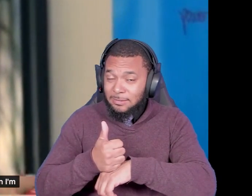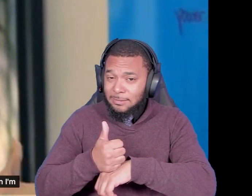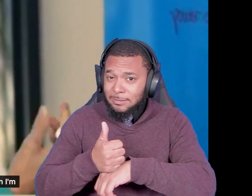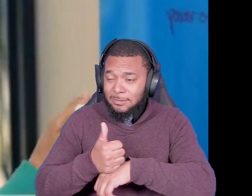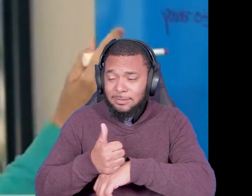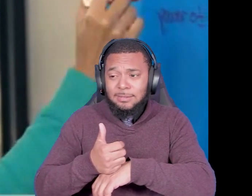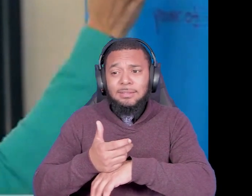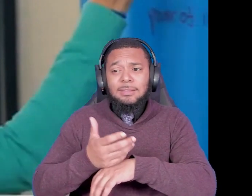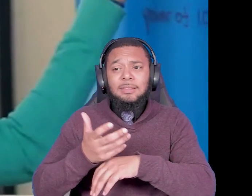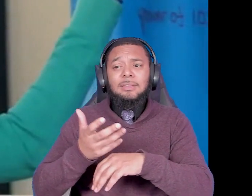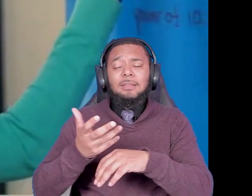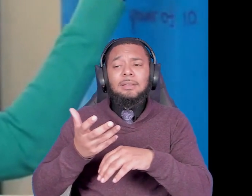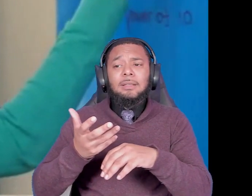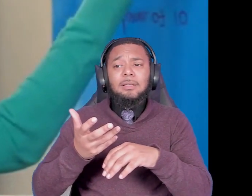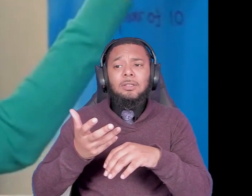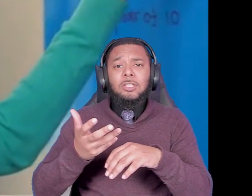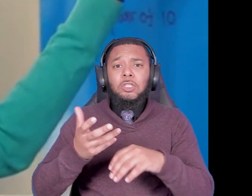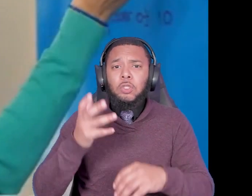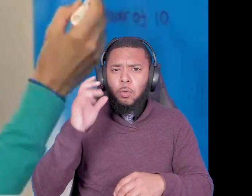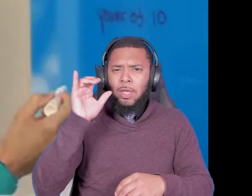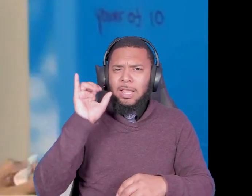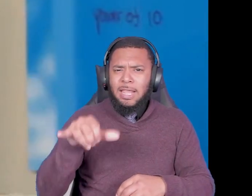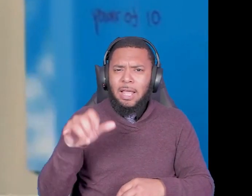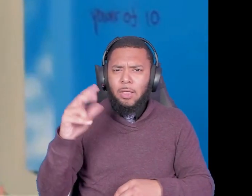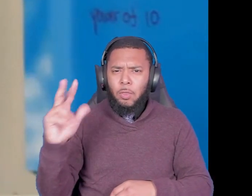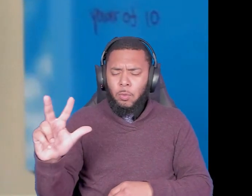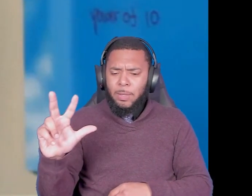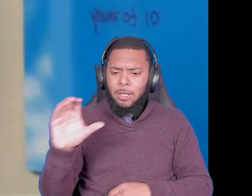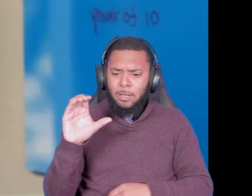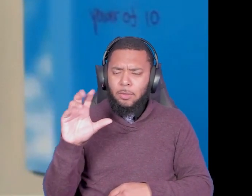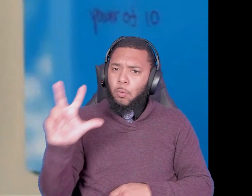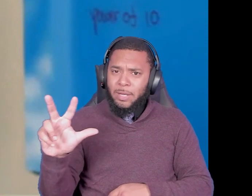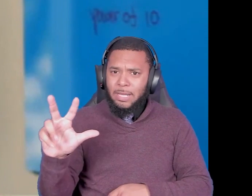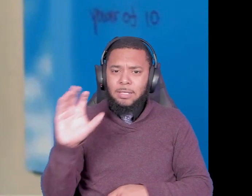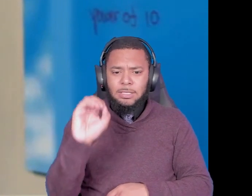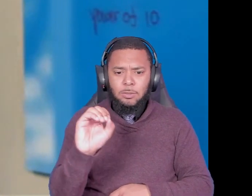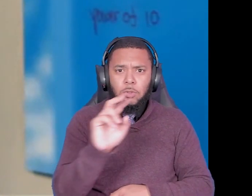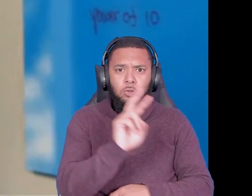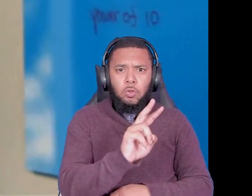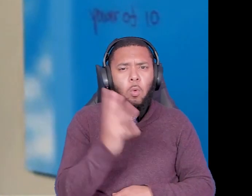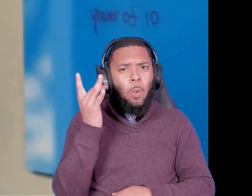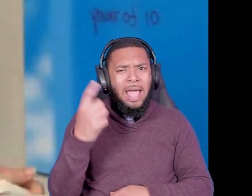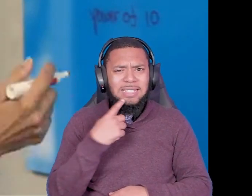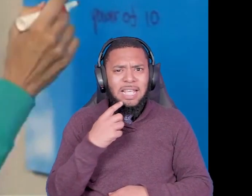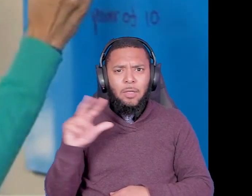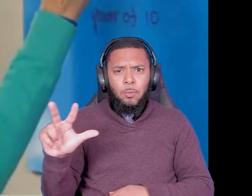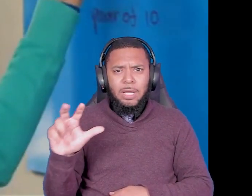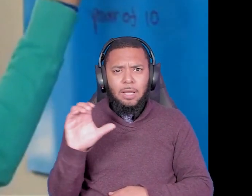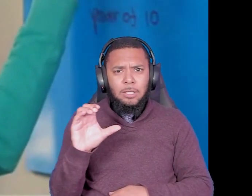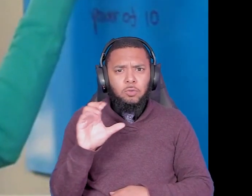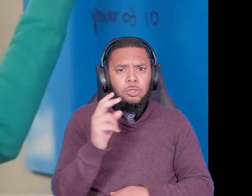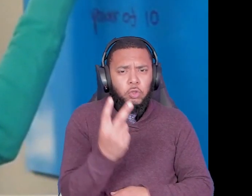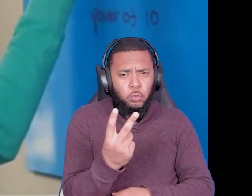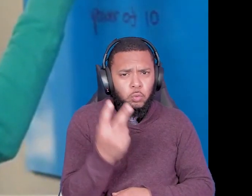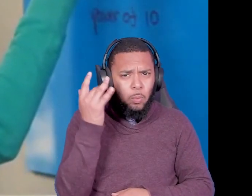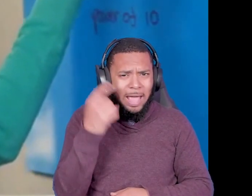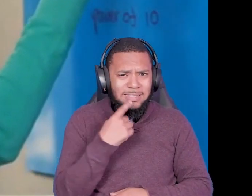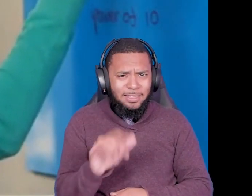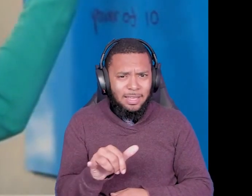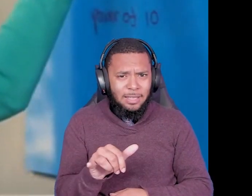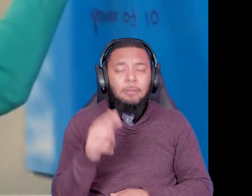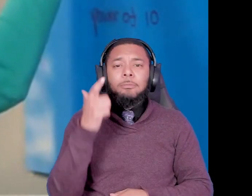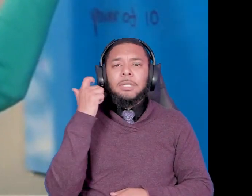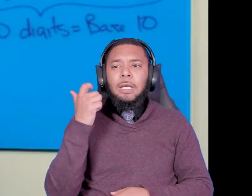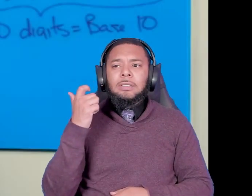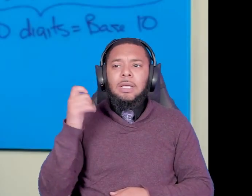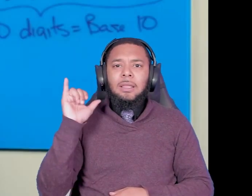so when I'm looking at this number 302, the reason I'm saying 302 is because I'm